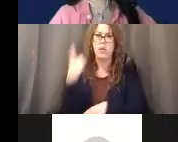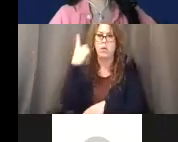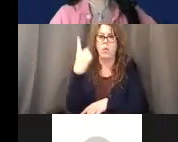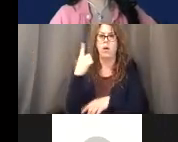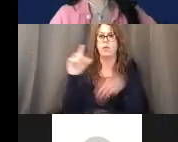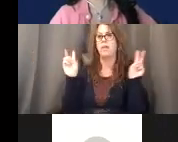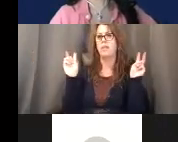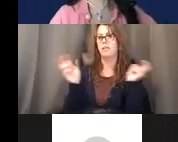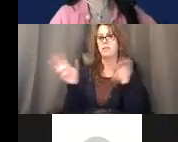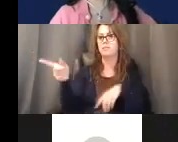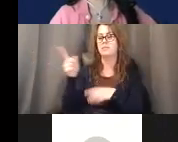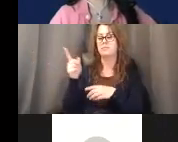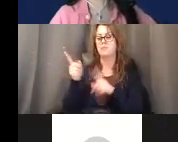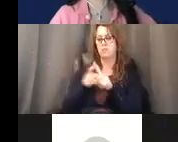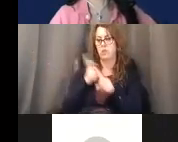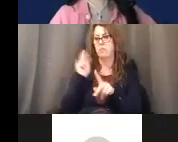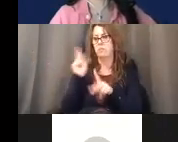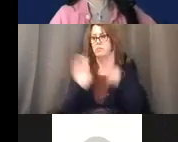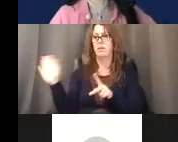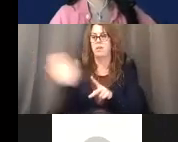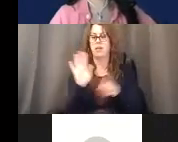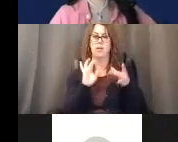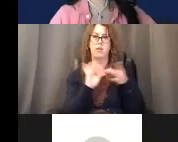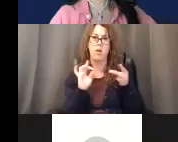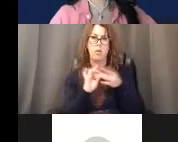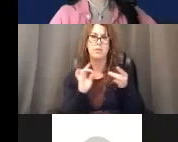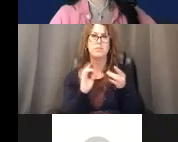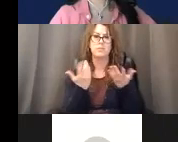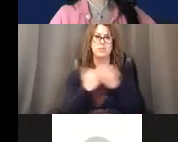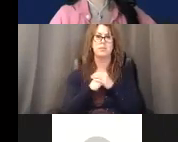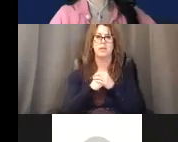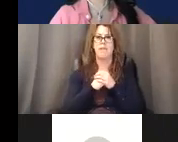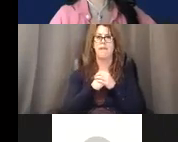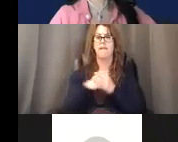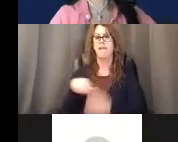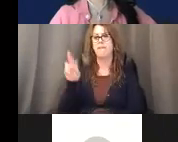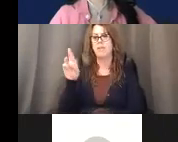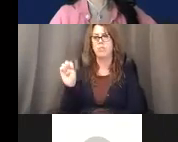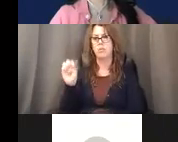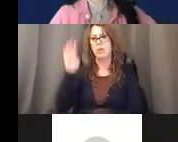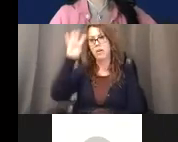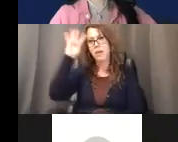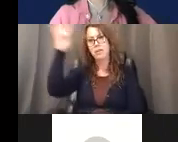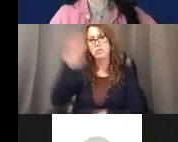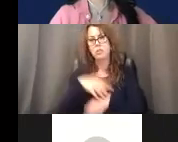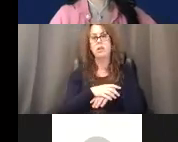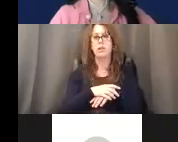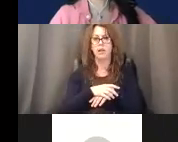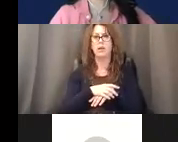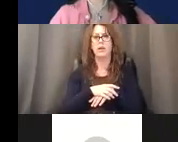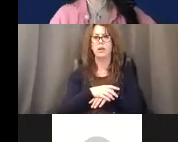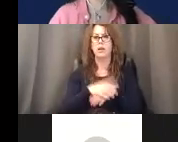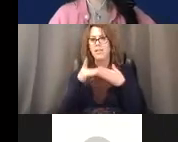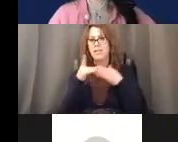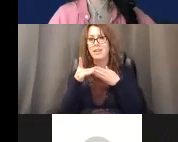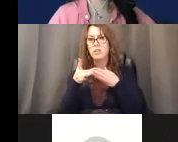heard from folks' comments as we enter this space was, right, reimagining. And so for us, even organizationally, how to reimagine leadership and